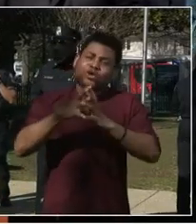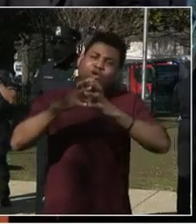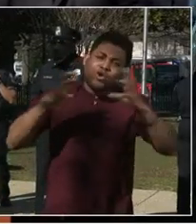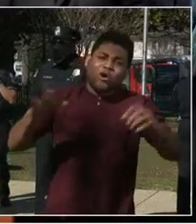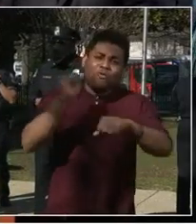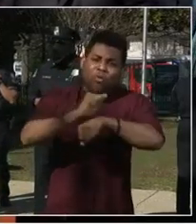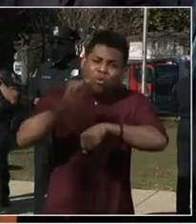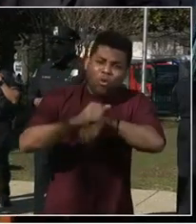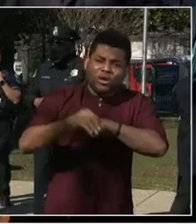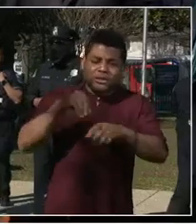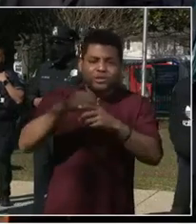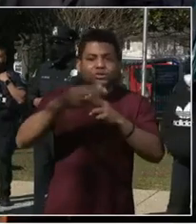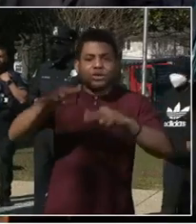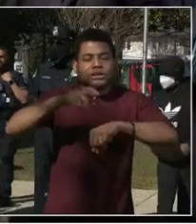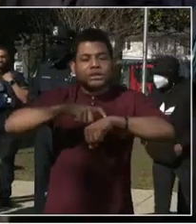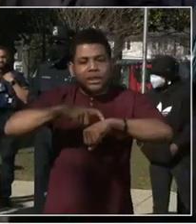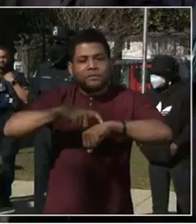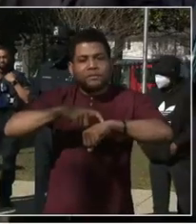ma'am.